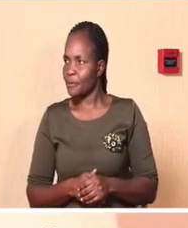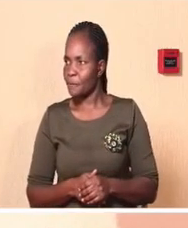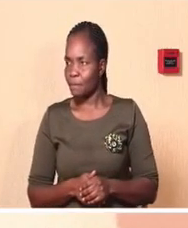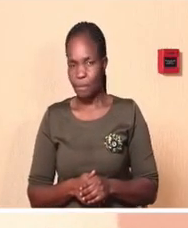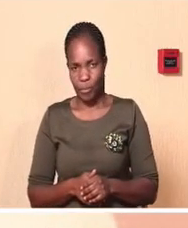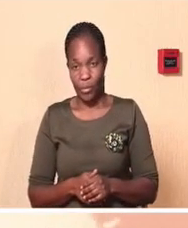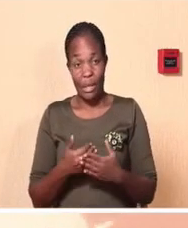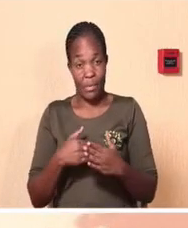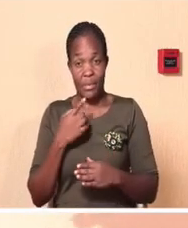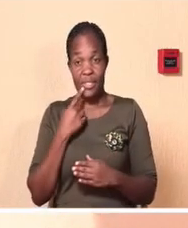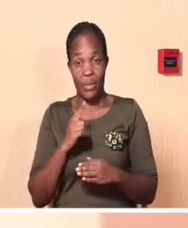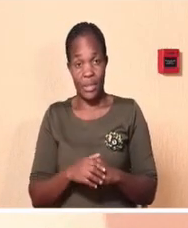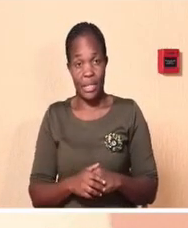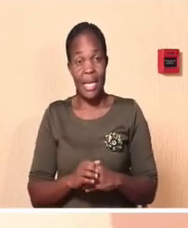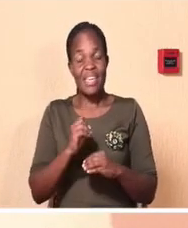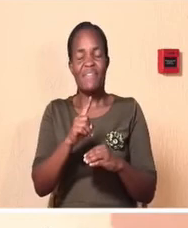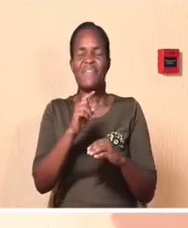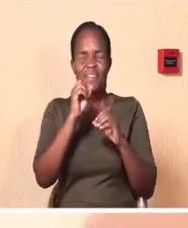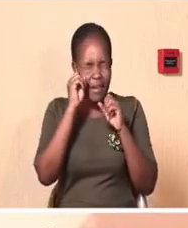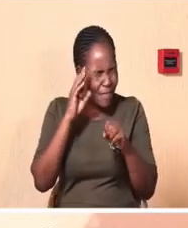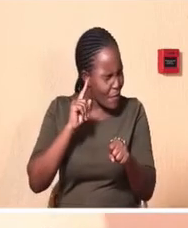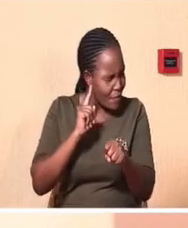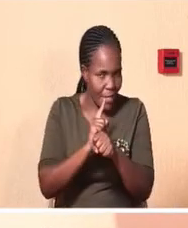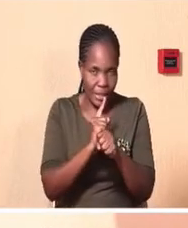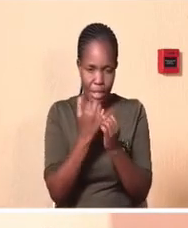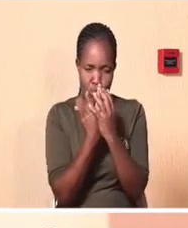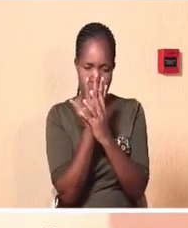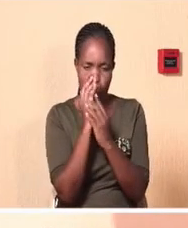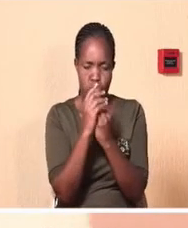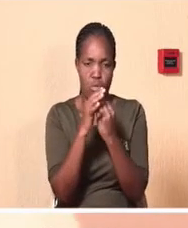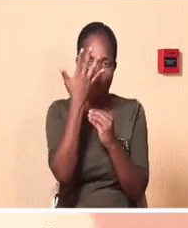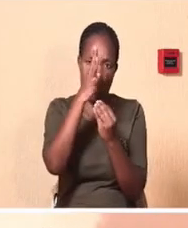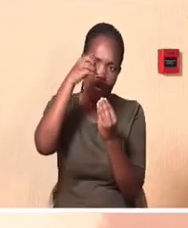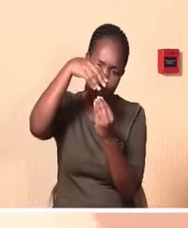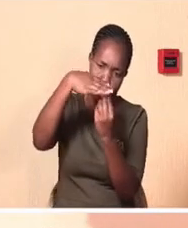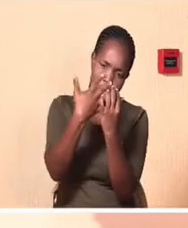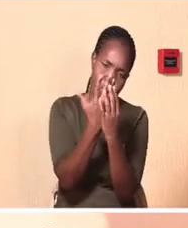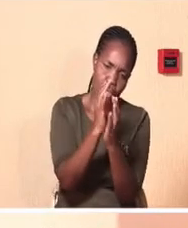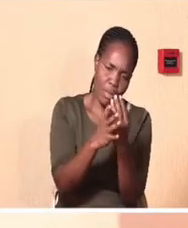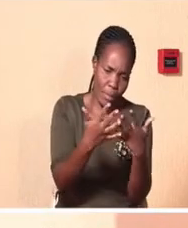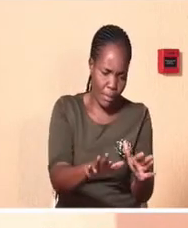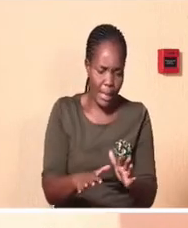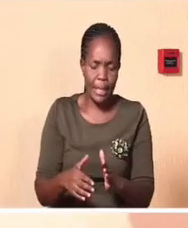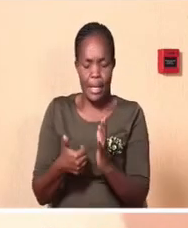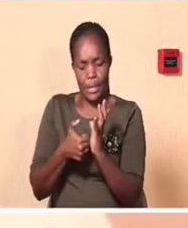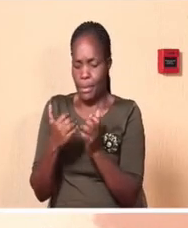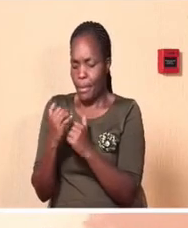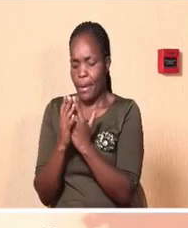have, once you're doing the right things, do not really have added value.